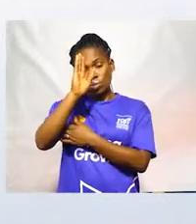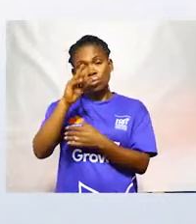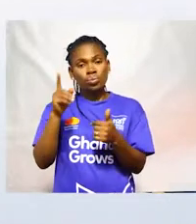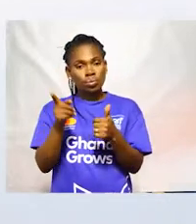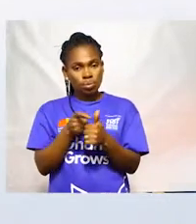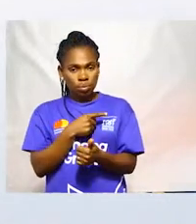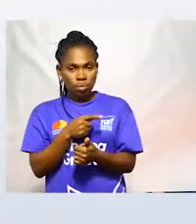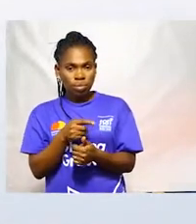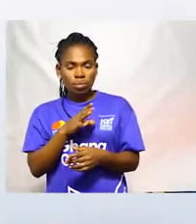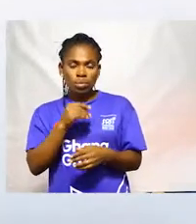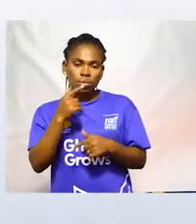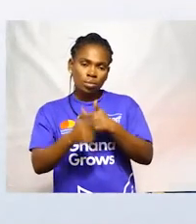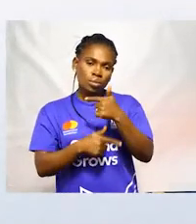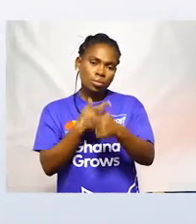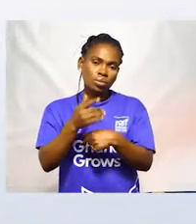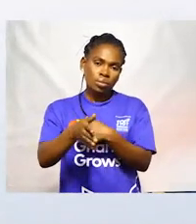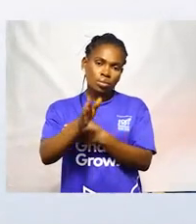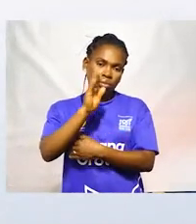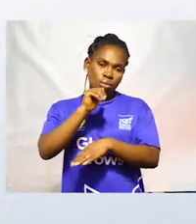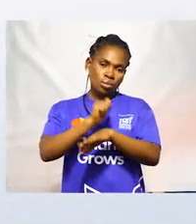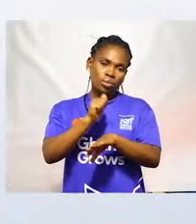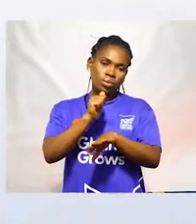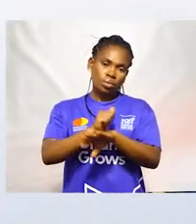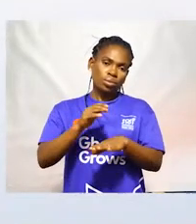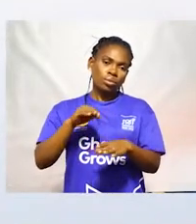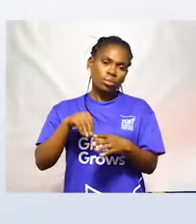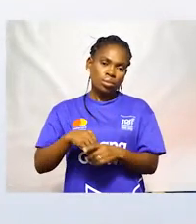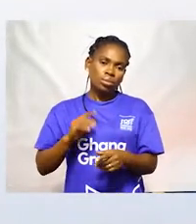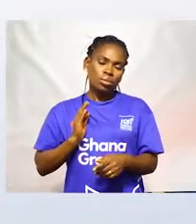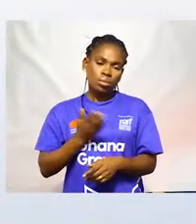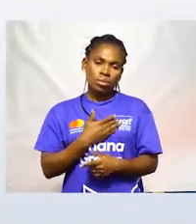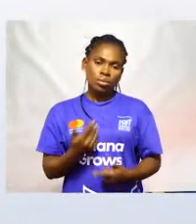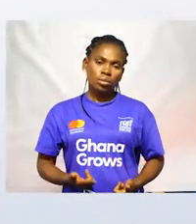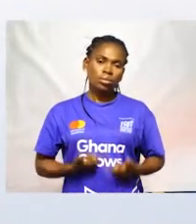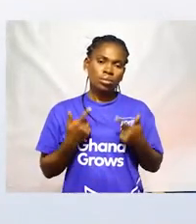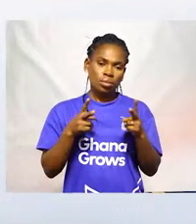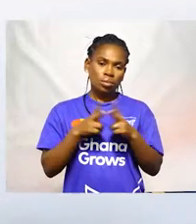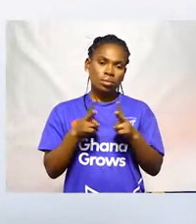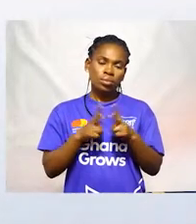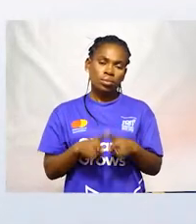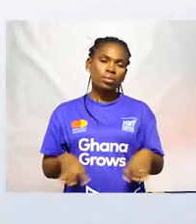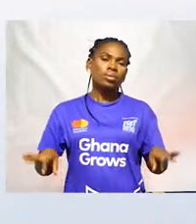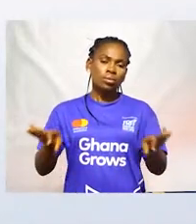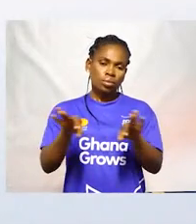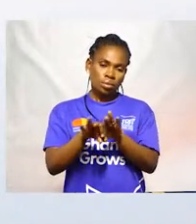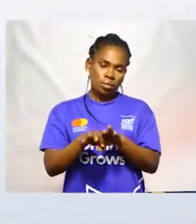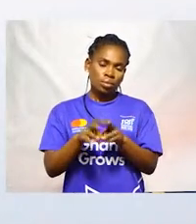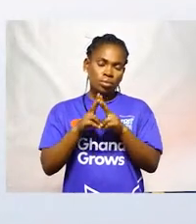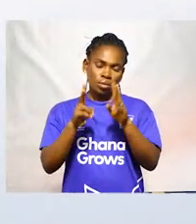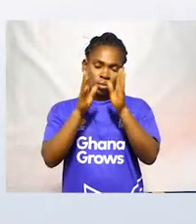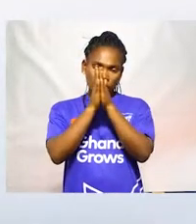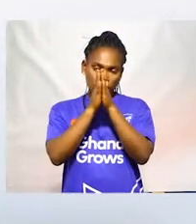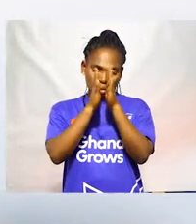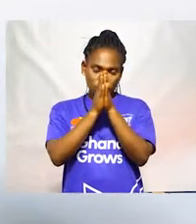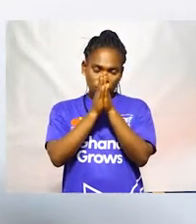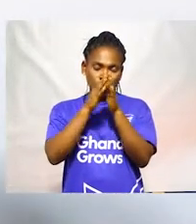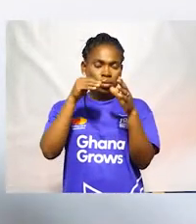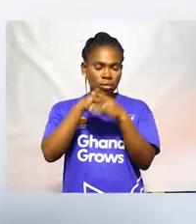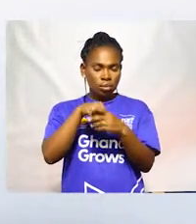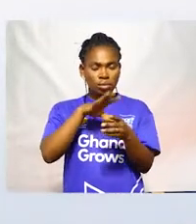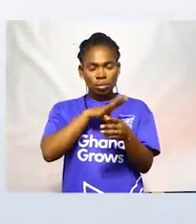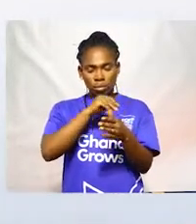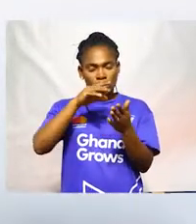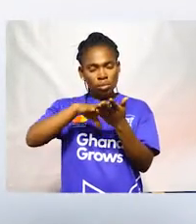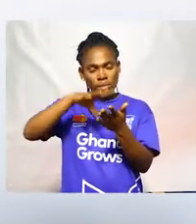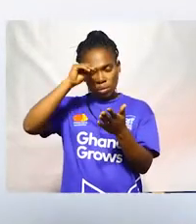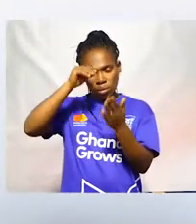and the grace of God at work in our lives is very important. So prayer comes in, the study of the word comes in, and